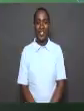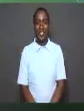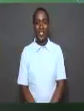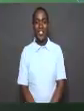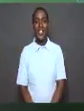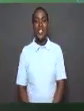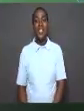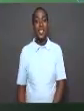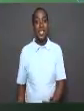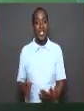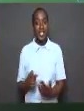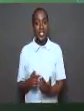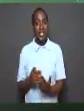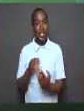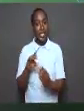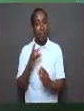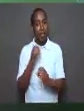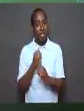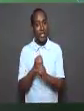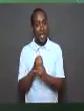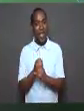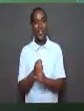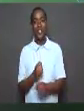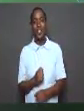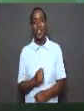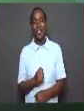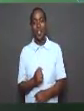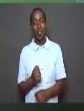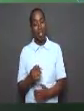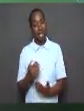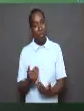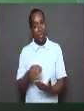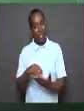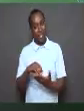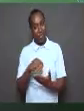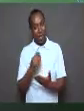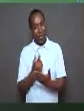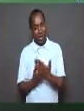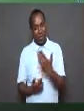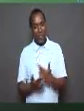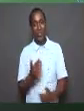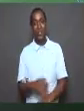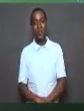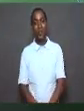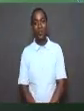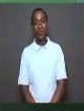us do an activity to discuss what we have learned thus far.